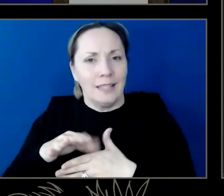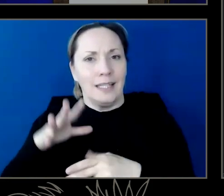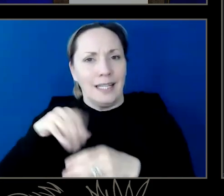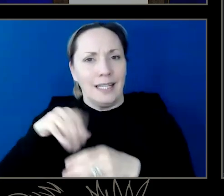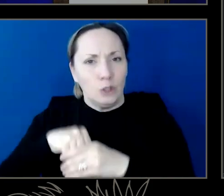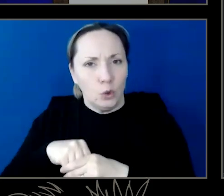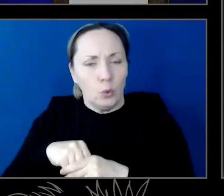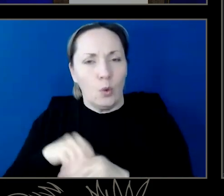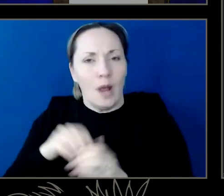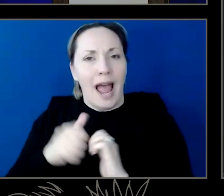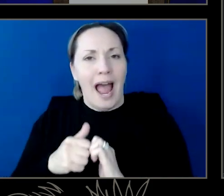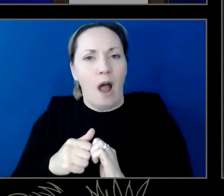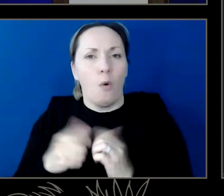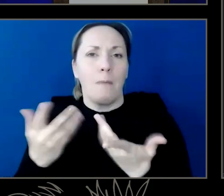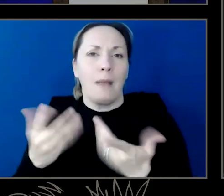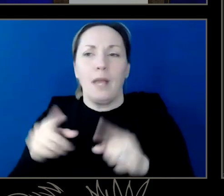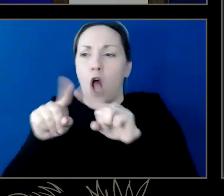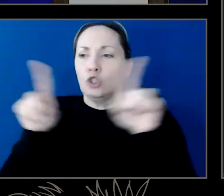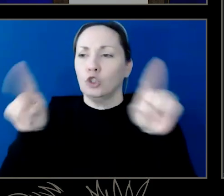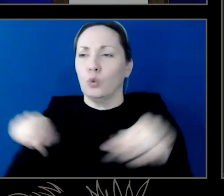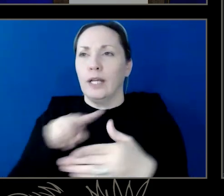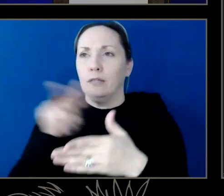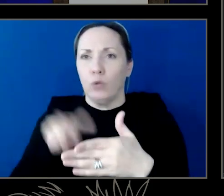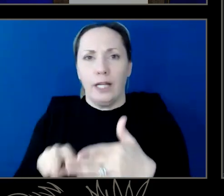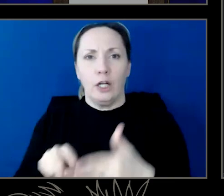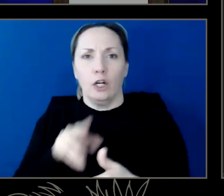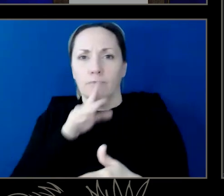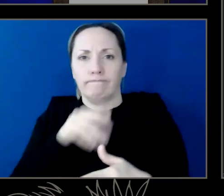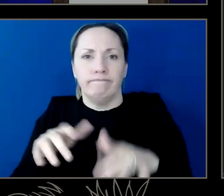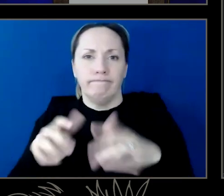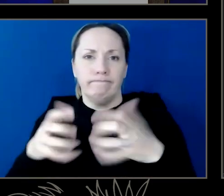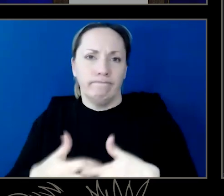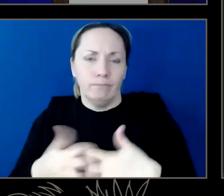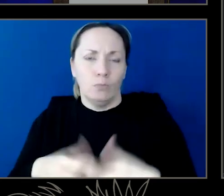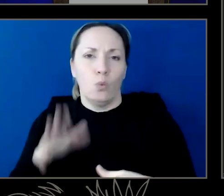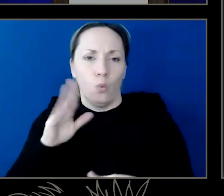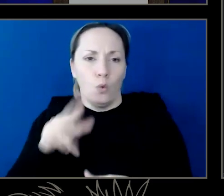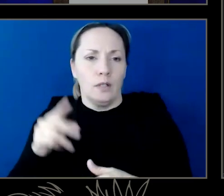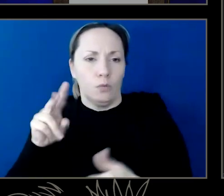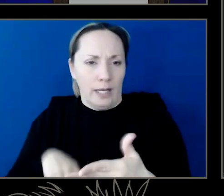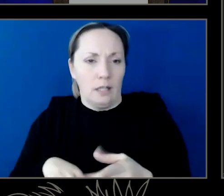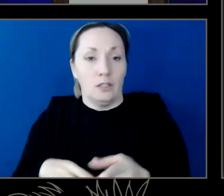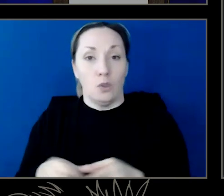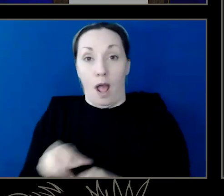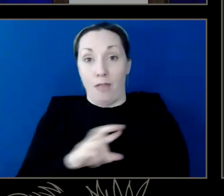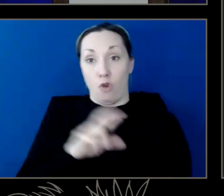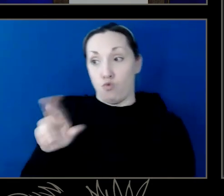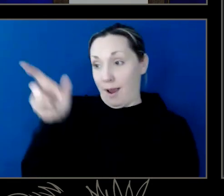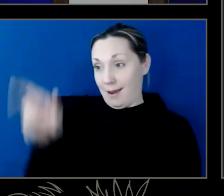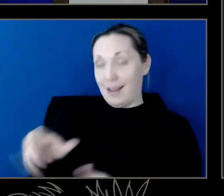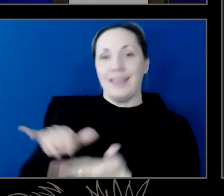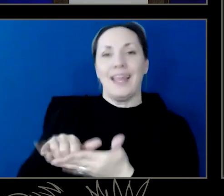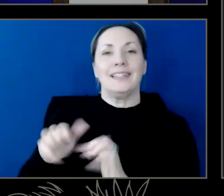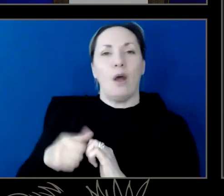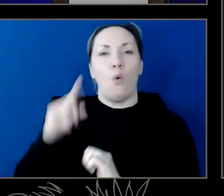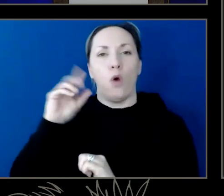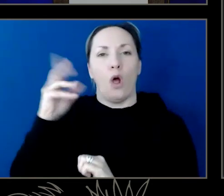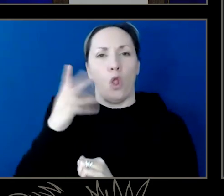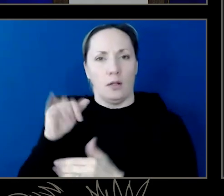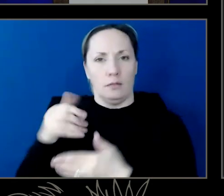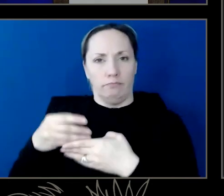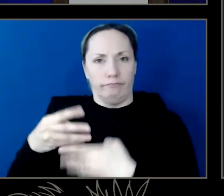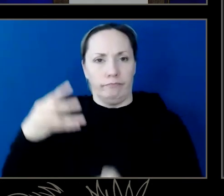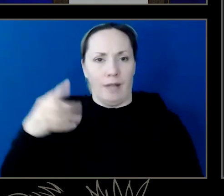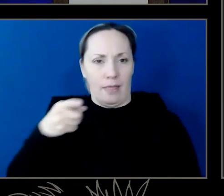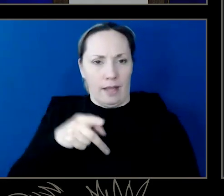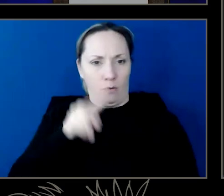how a screen reader would identify it, basically. So the content on the right is how a screen reader would be looking at this accordion. So let me zoom that